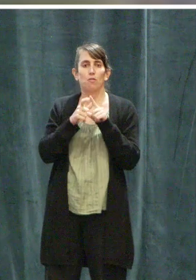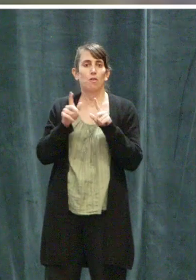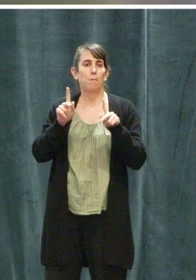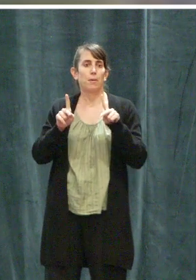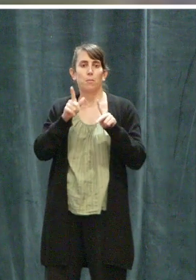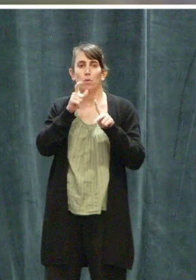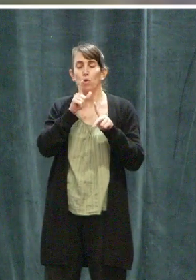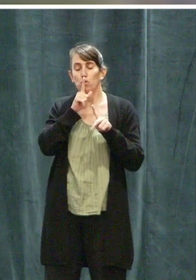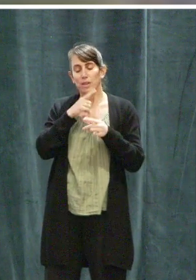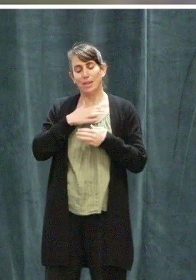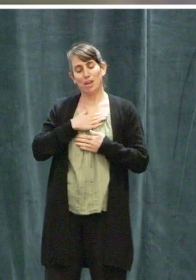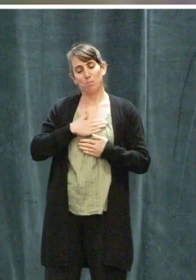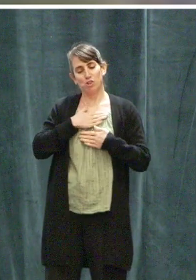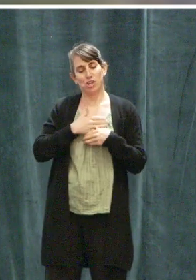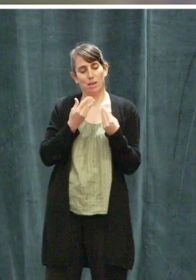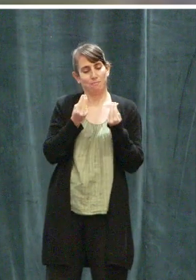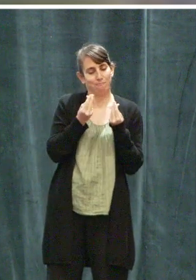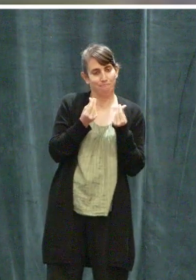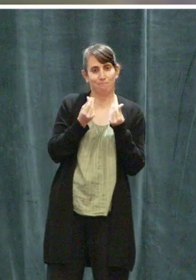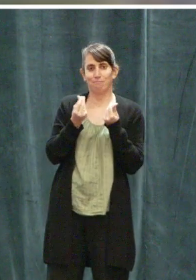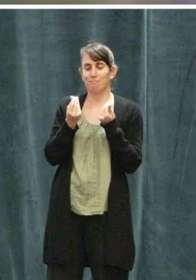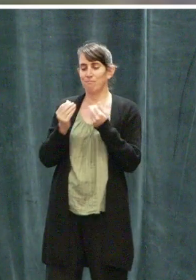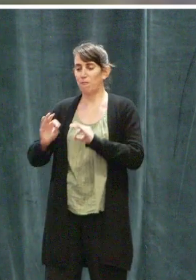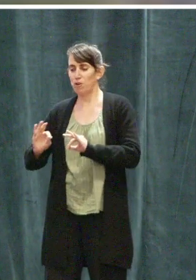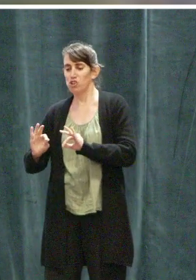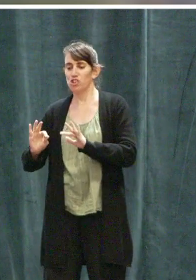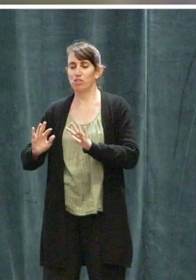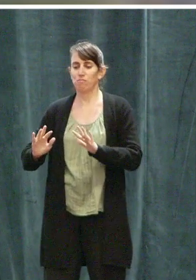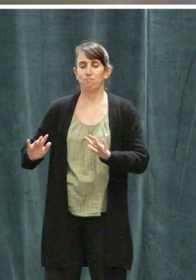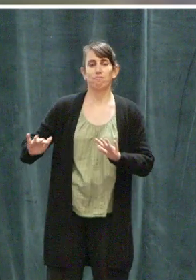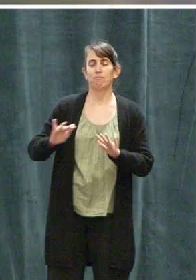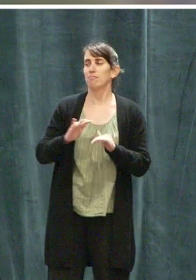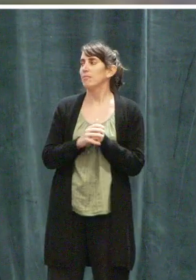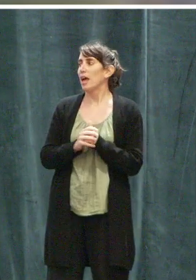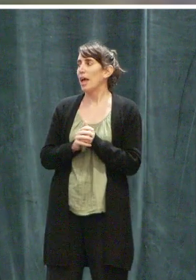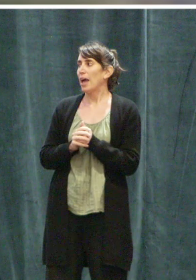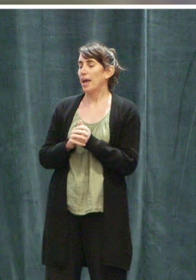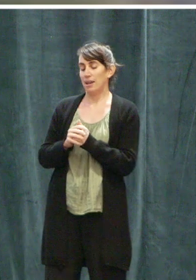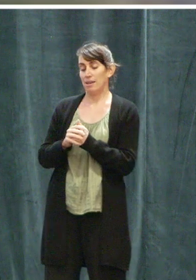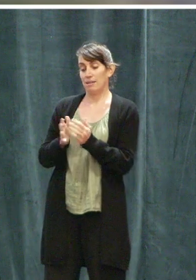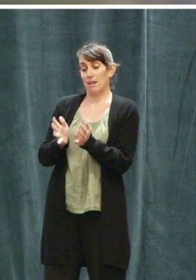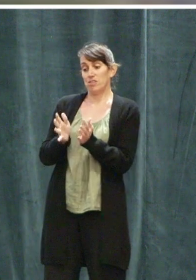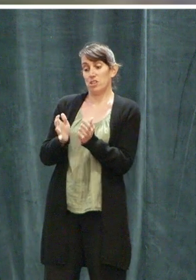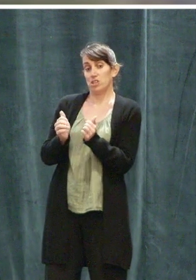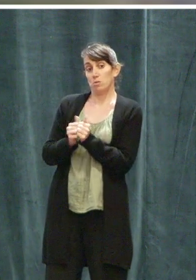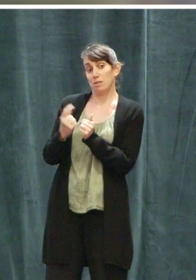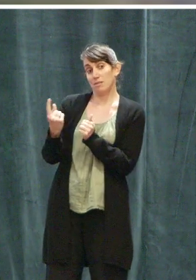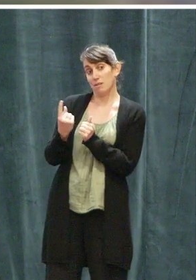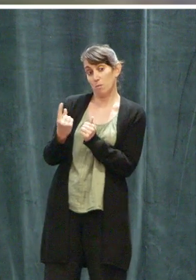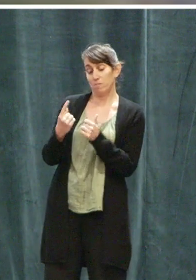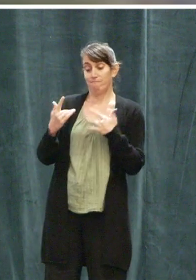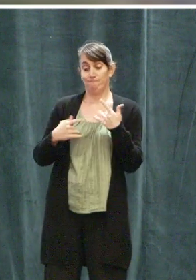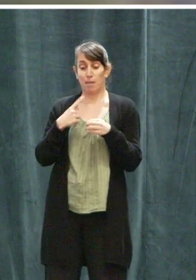appreciate the materiality and the furniture and the character of the space there is now. I had a conversation with 2 gentlemen today who were excited about